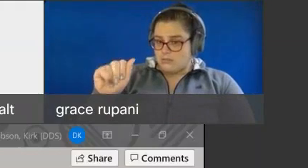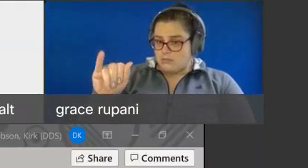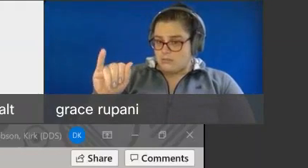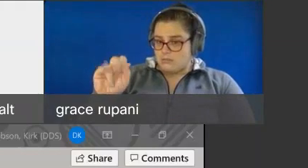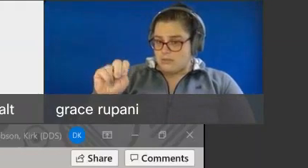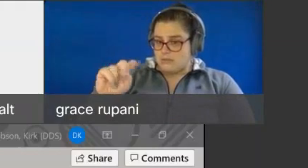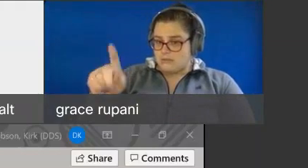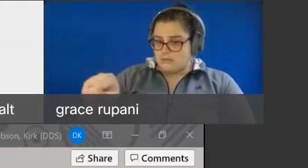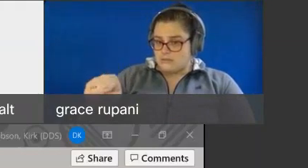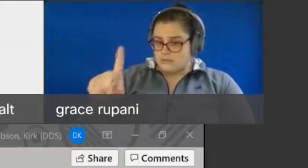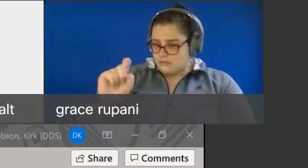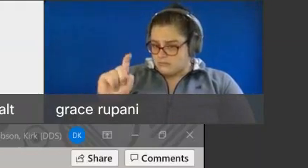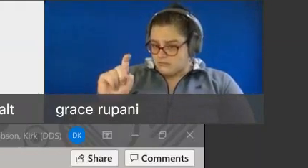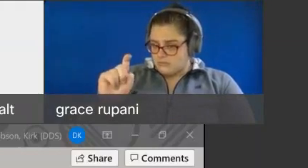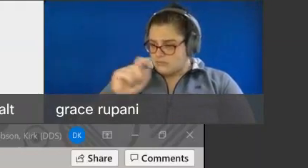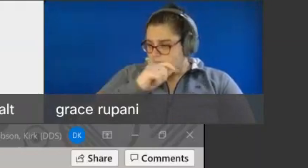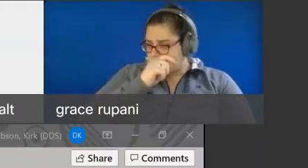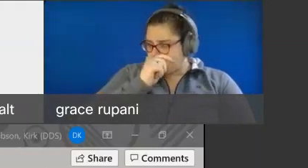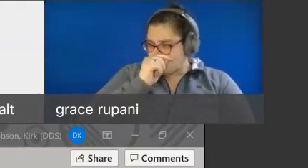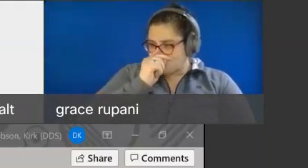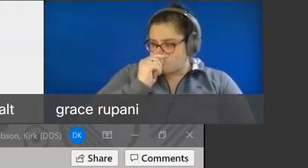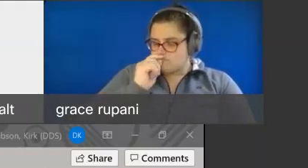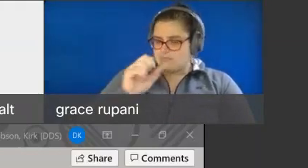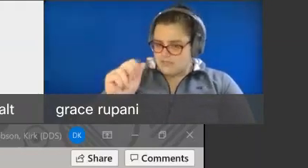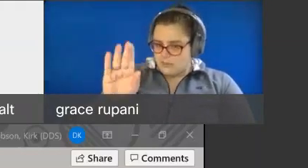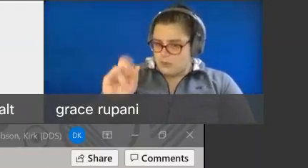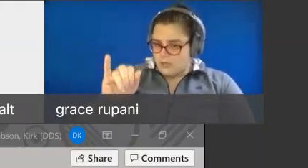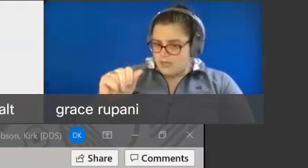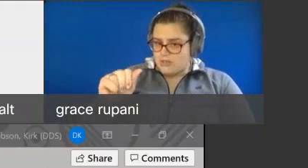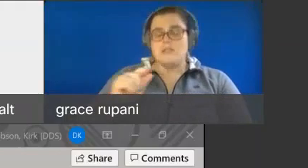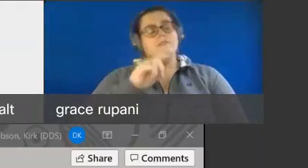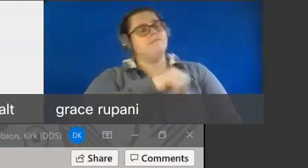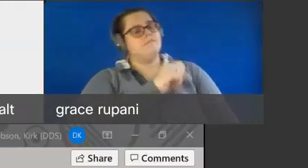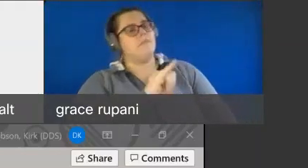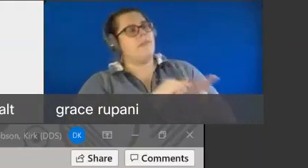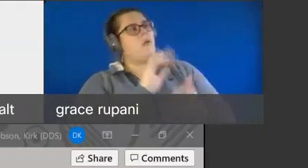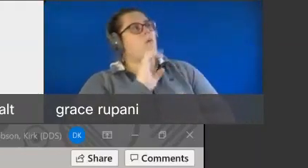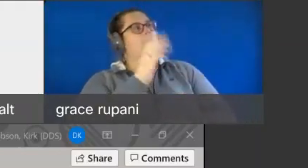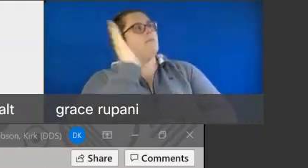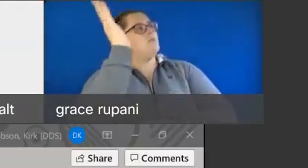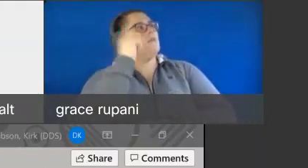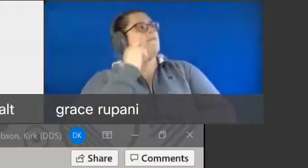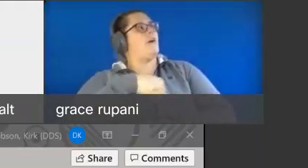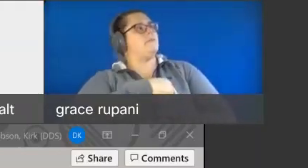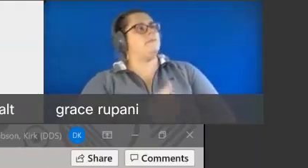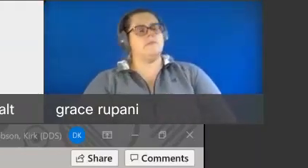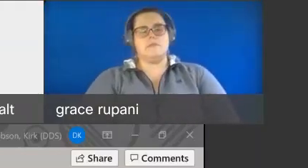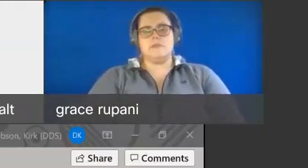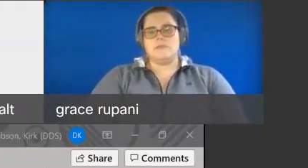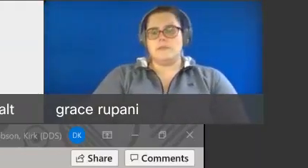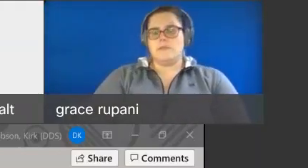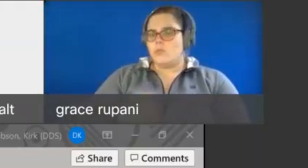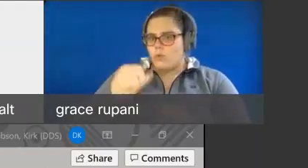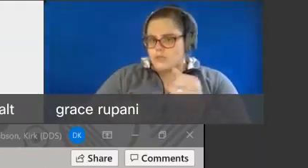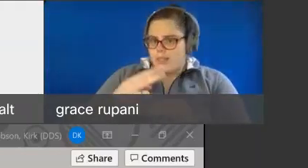Mr. Nagachu? Yeah, that's Sabrina is going to be the presenter for Galaxy. What's her last